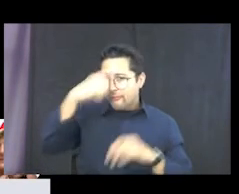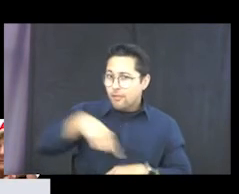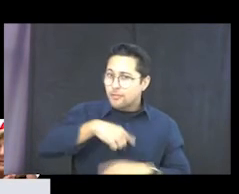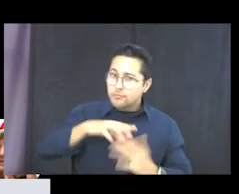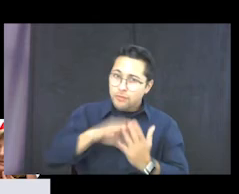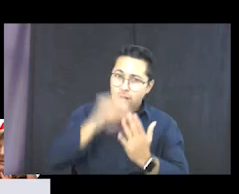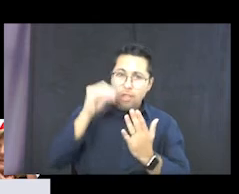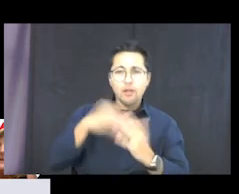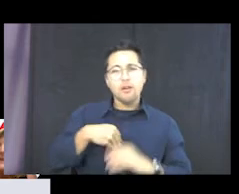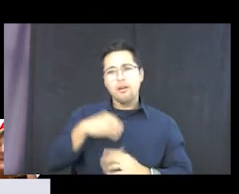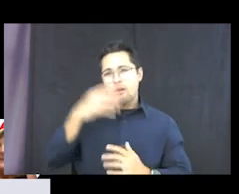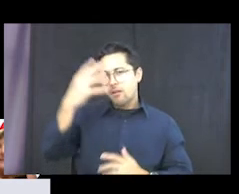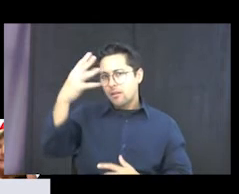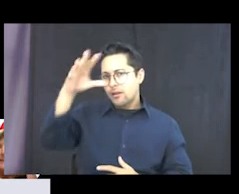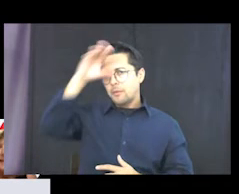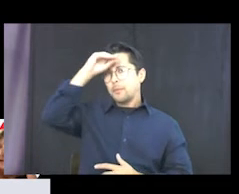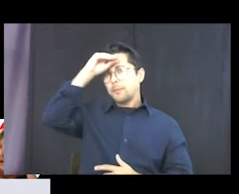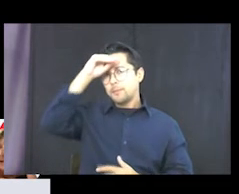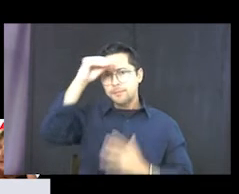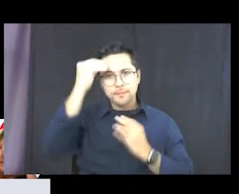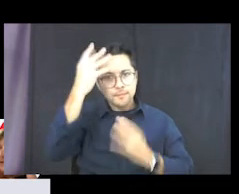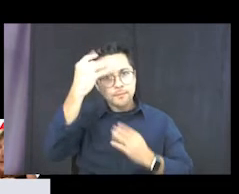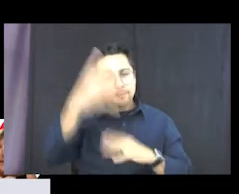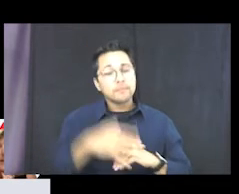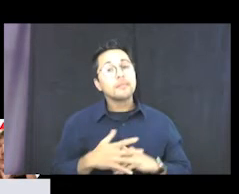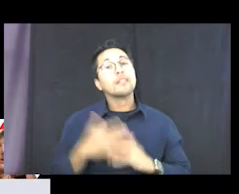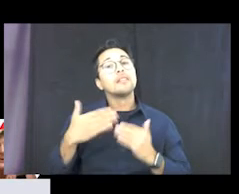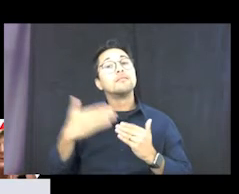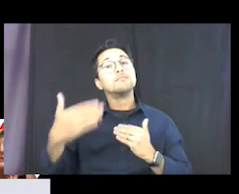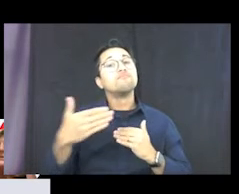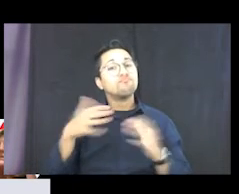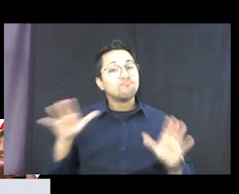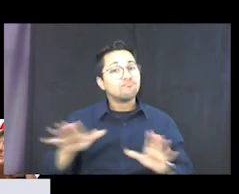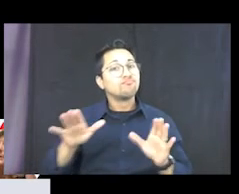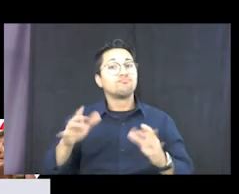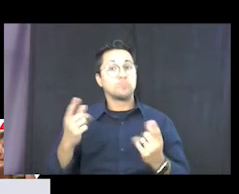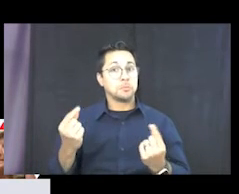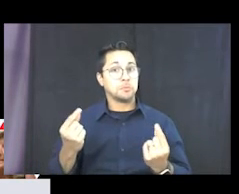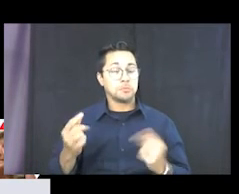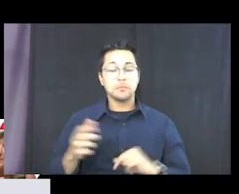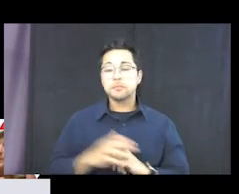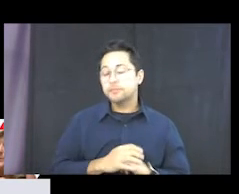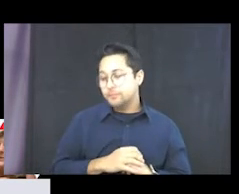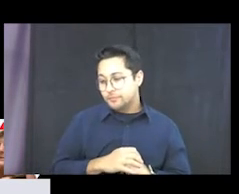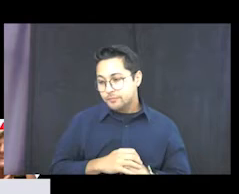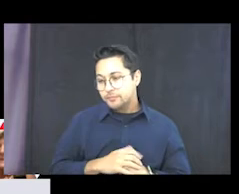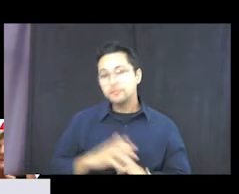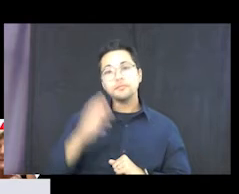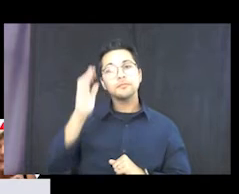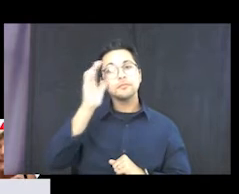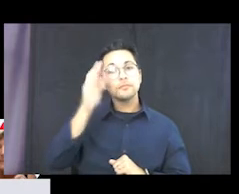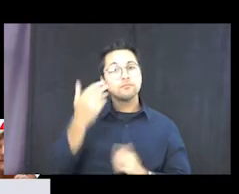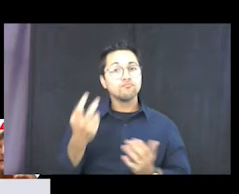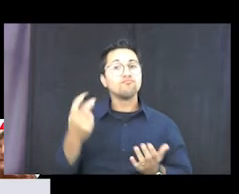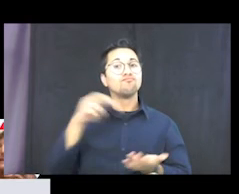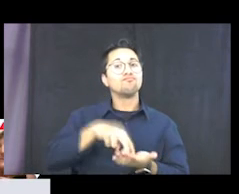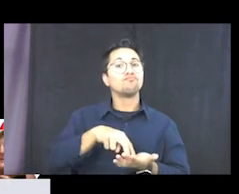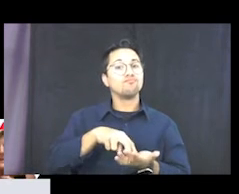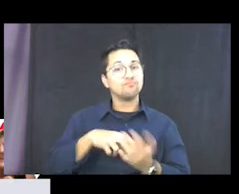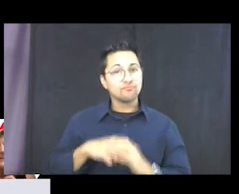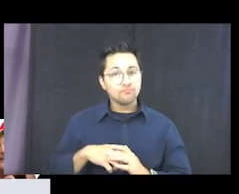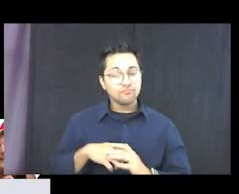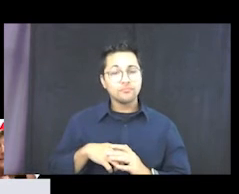retain information. In this next activity, what we are going to do is we're going to stand up,